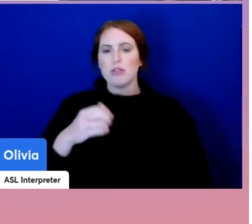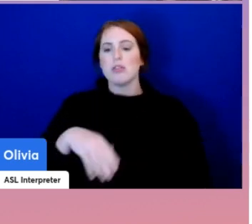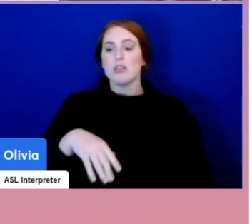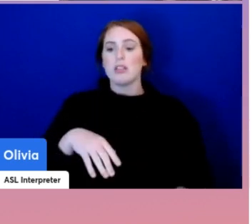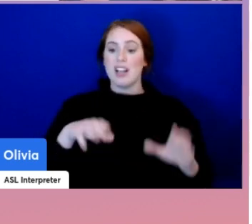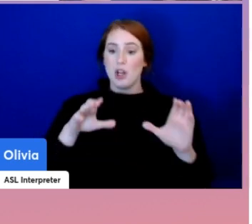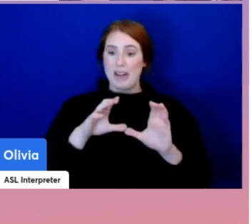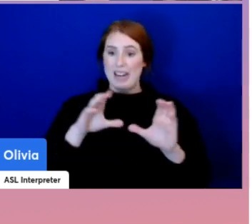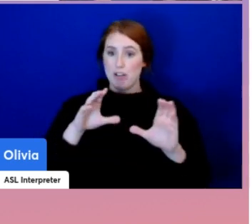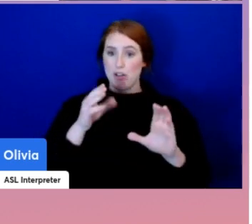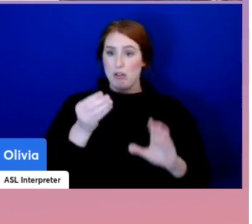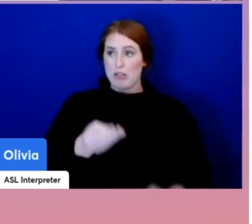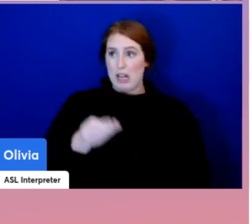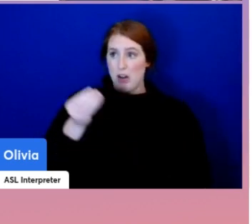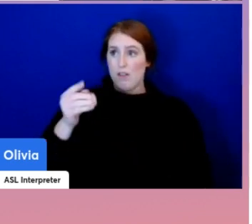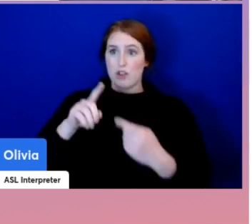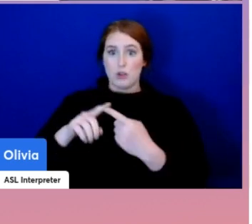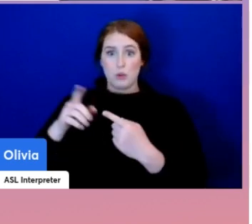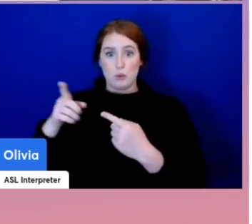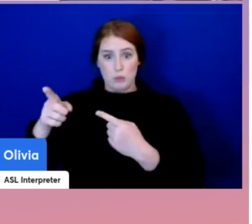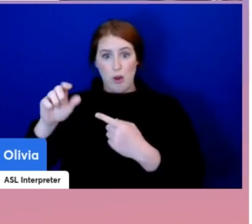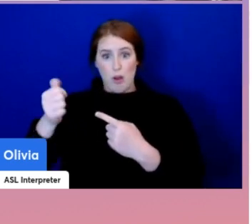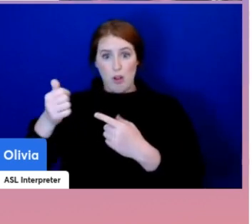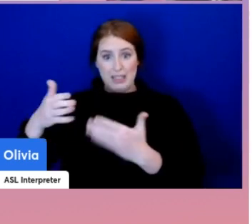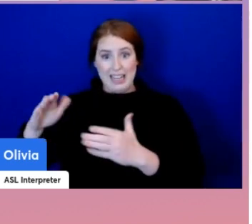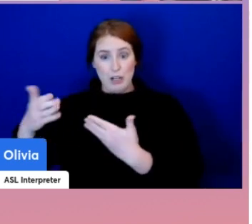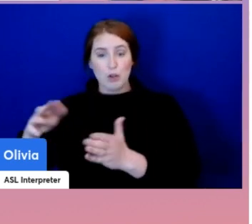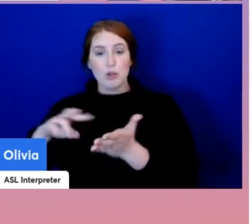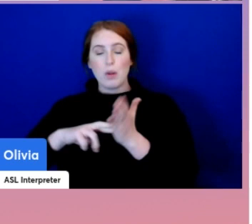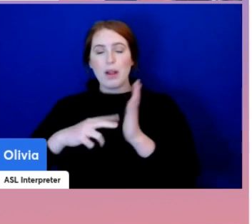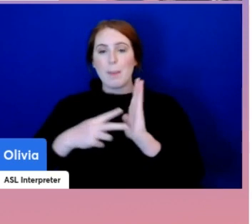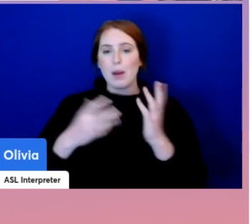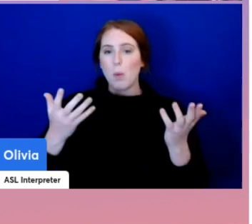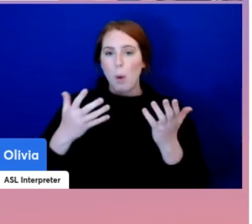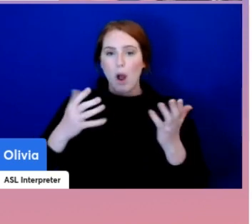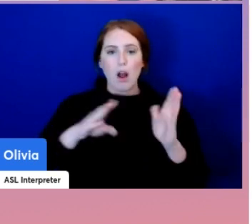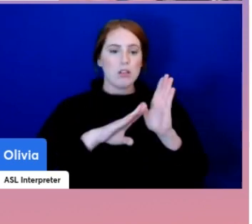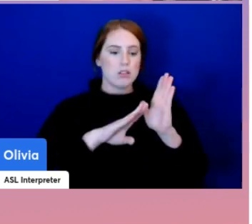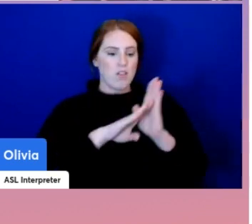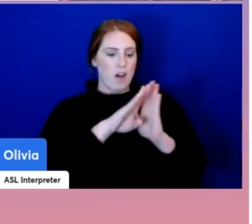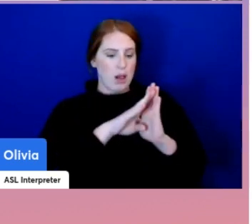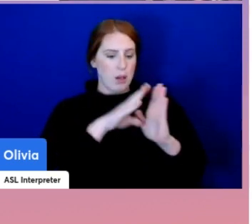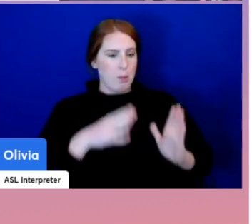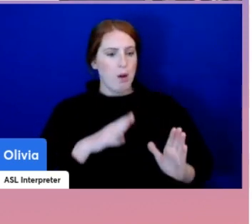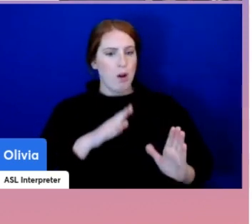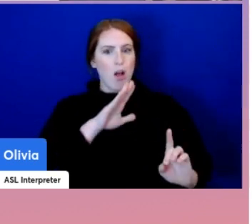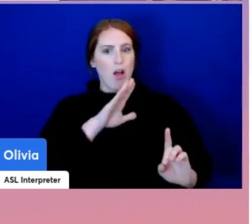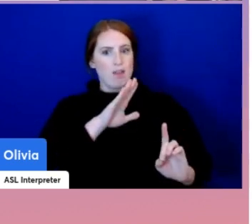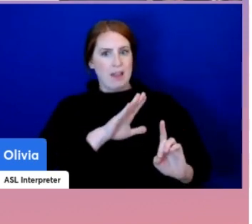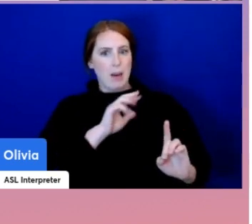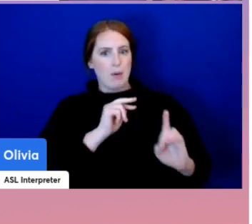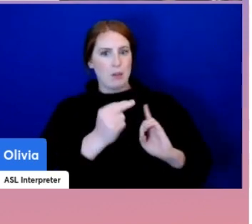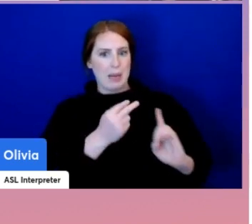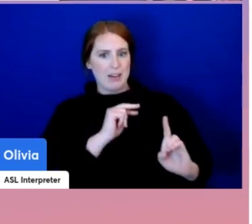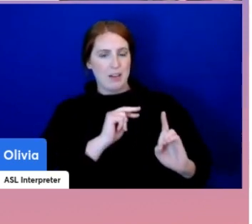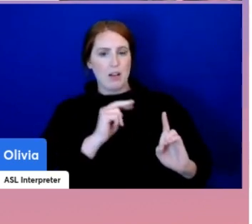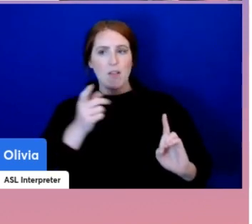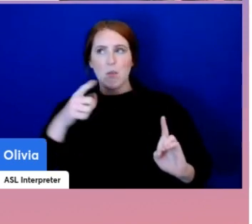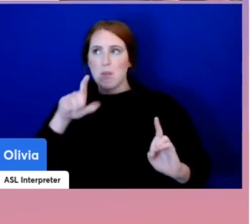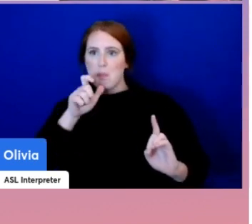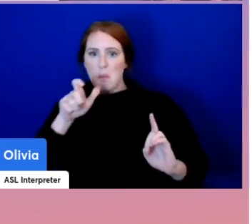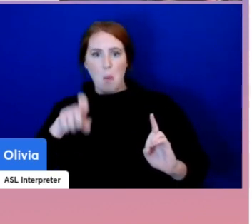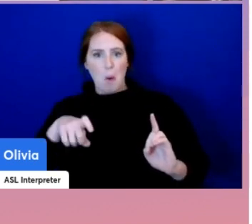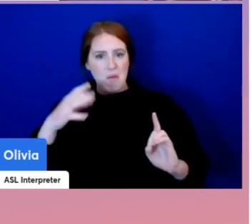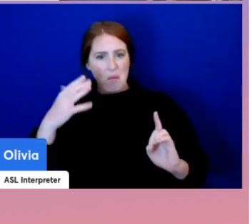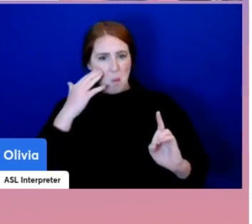application container. And what that means is that from a developer experience standpoint, they don't need to know how any of